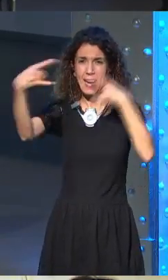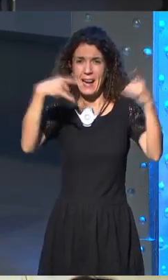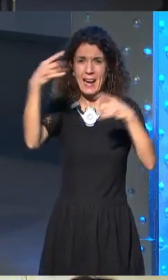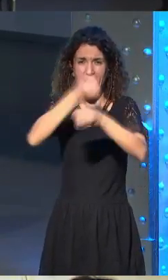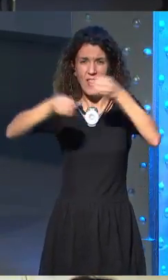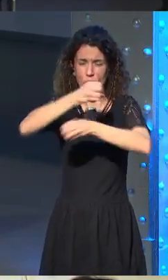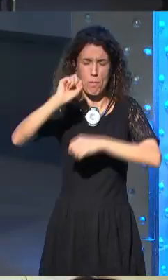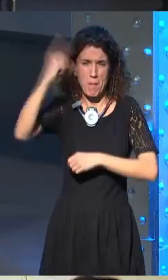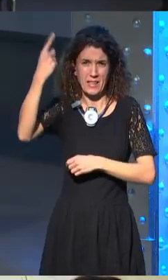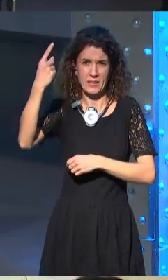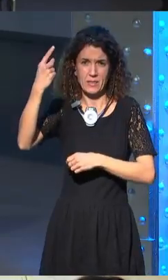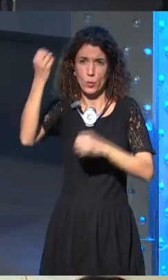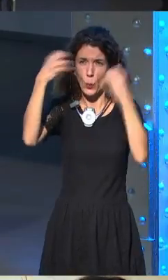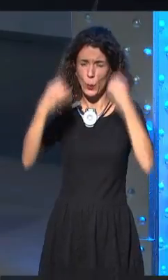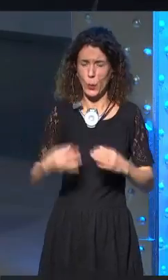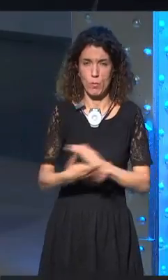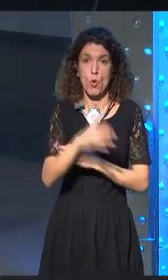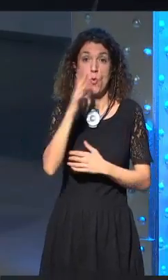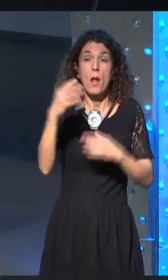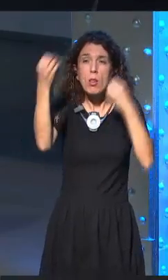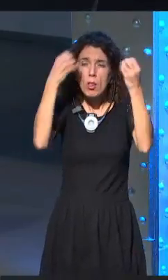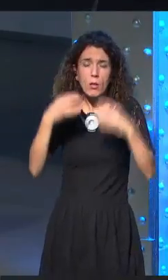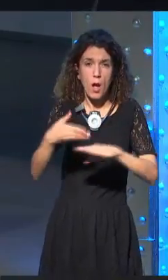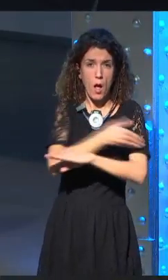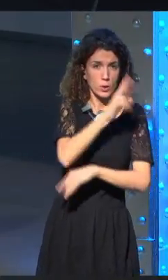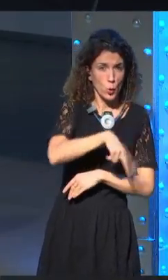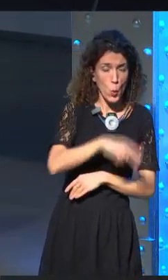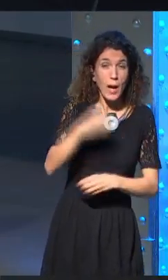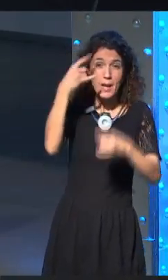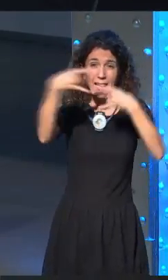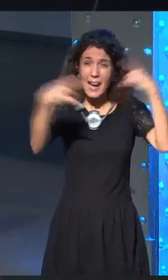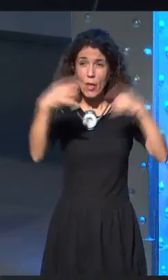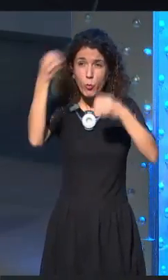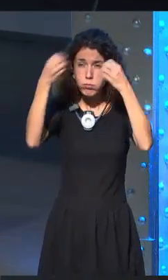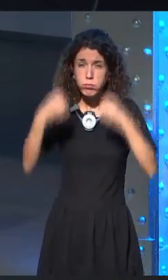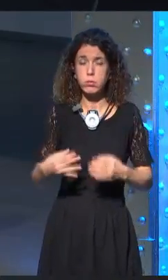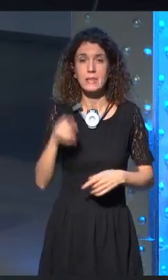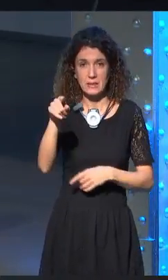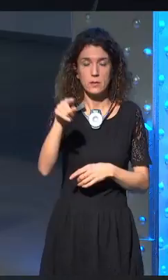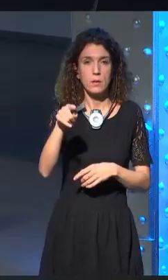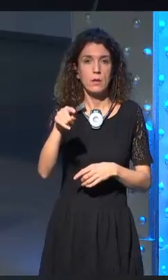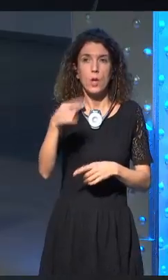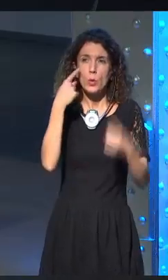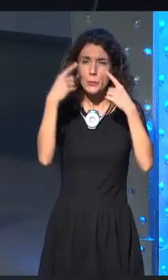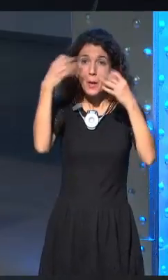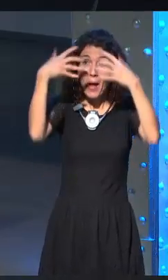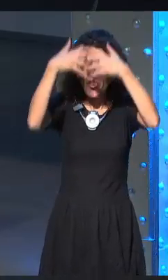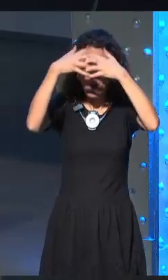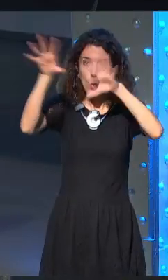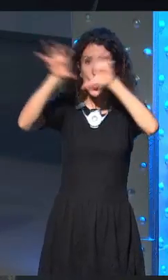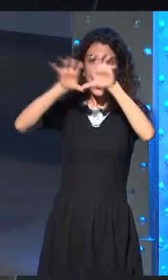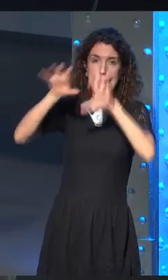this flash of light, but you also are realizing that cosmic ray just went right through my eye and my brain.